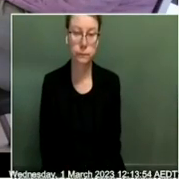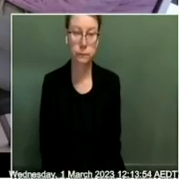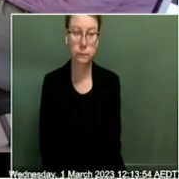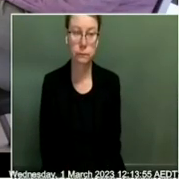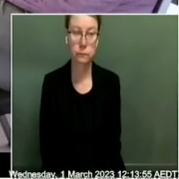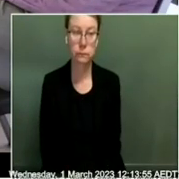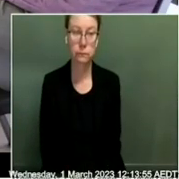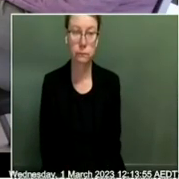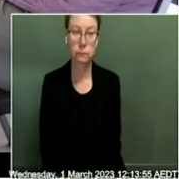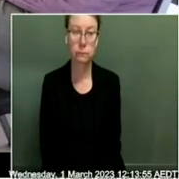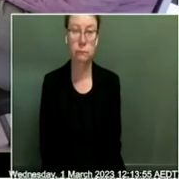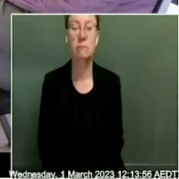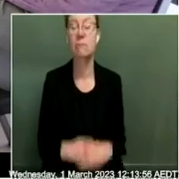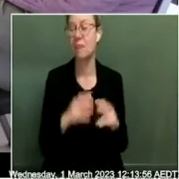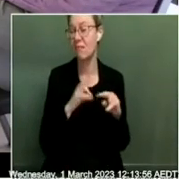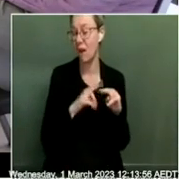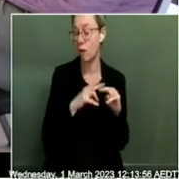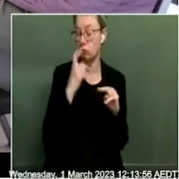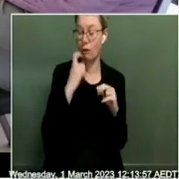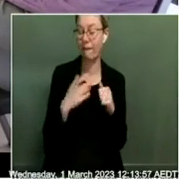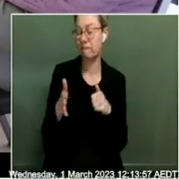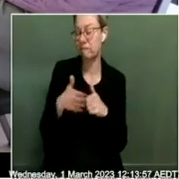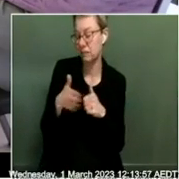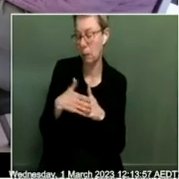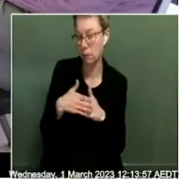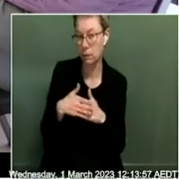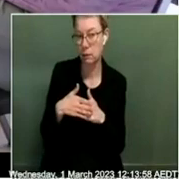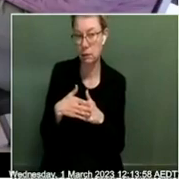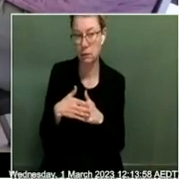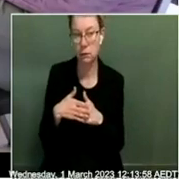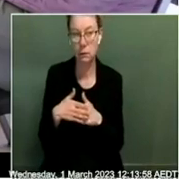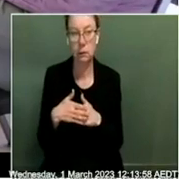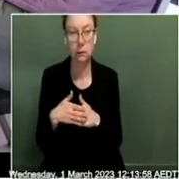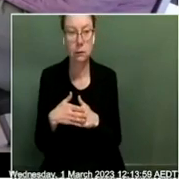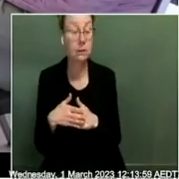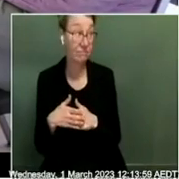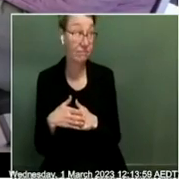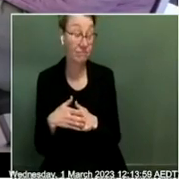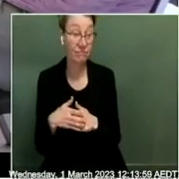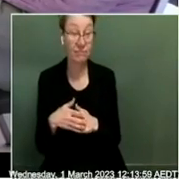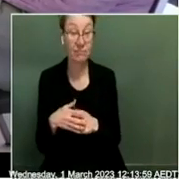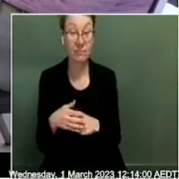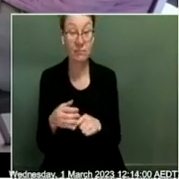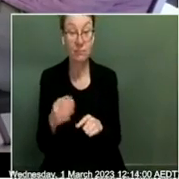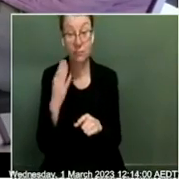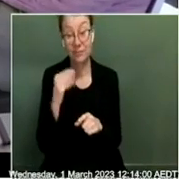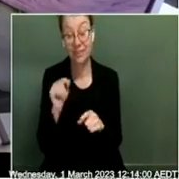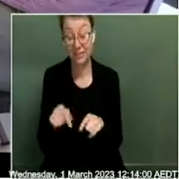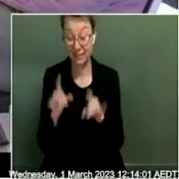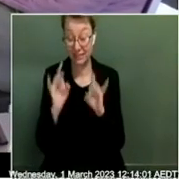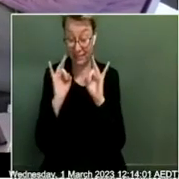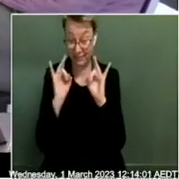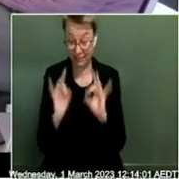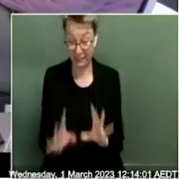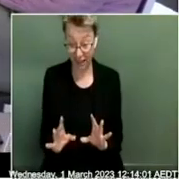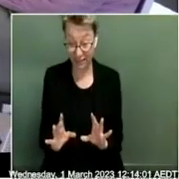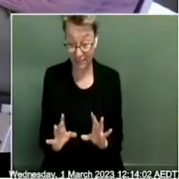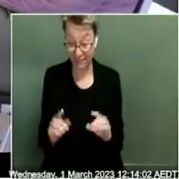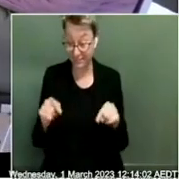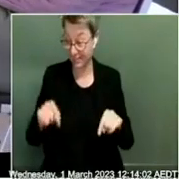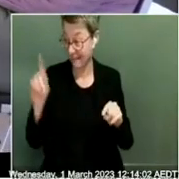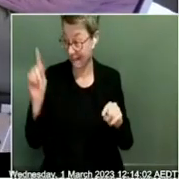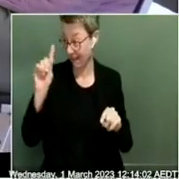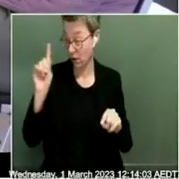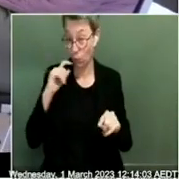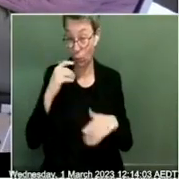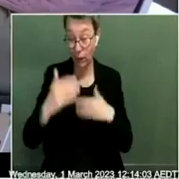Mm, exactly, Tina. Oh. Well, this is a start. I'm not sure where we'll go, but you've given us so much information.